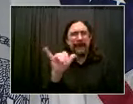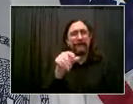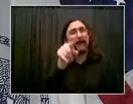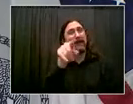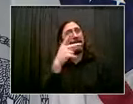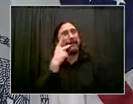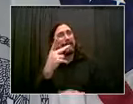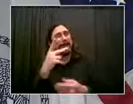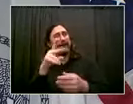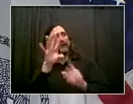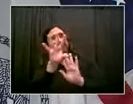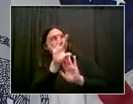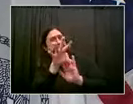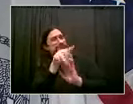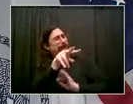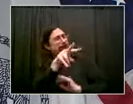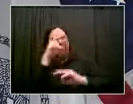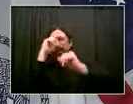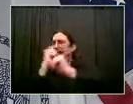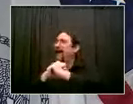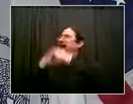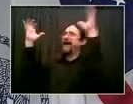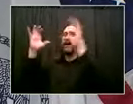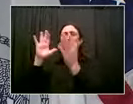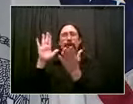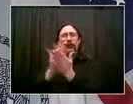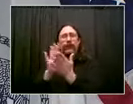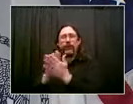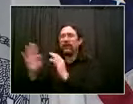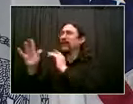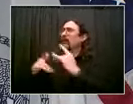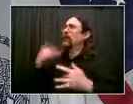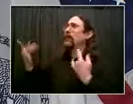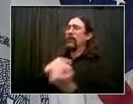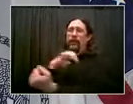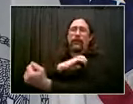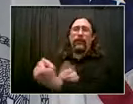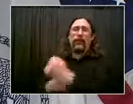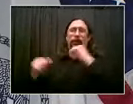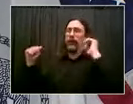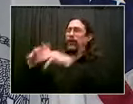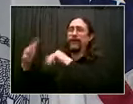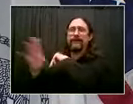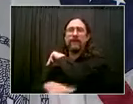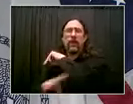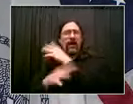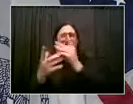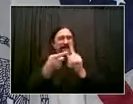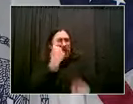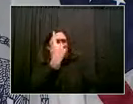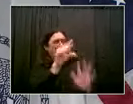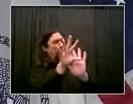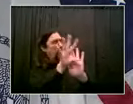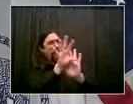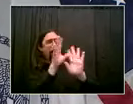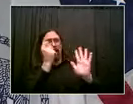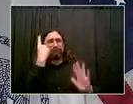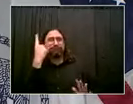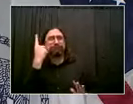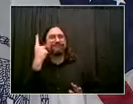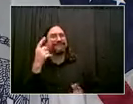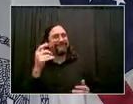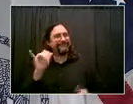in the classroom that just can't happen remotely. And that's why we're going to bring everyone back together. Now, we're doing it for our kids because it's the best